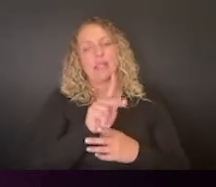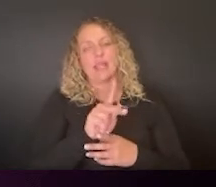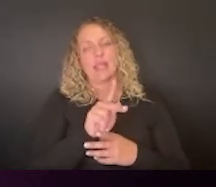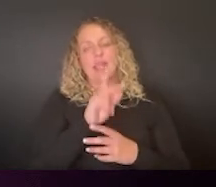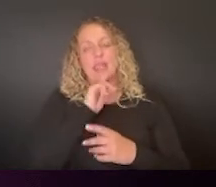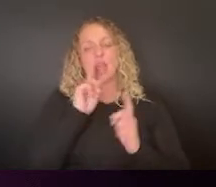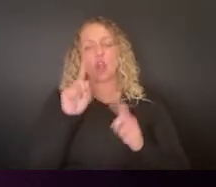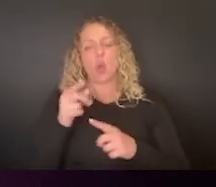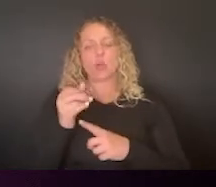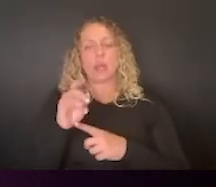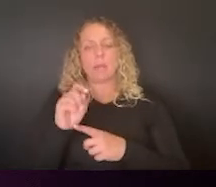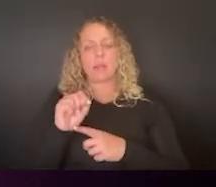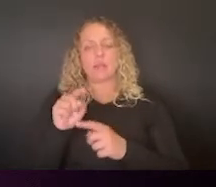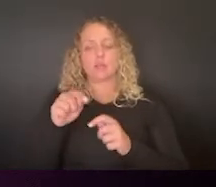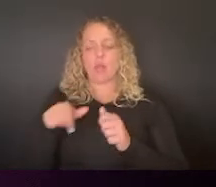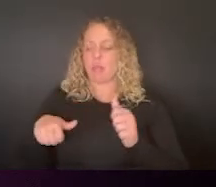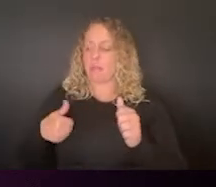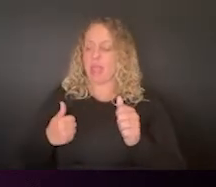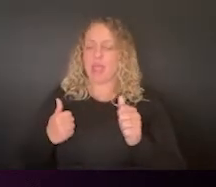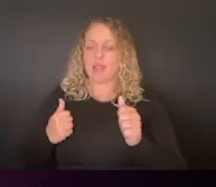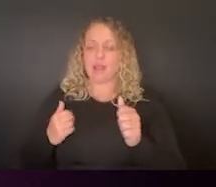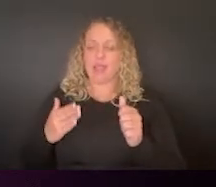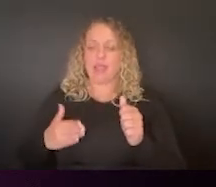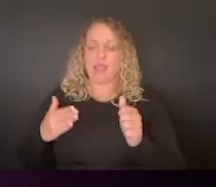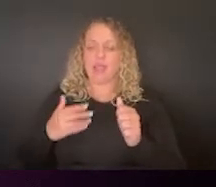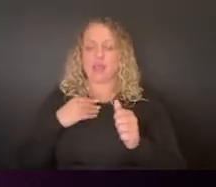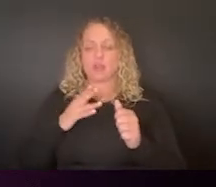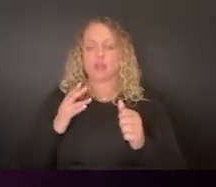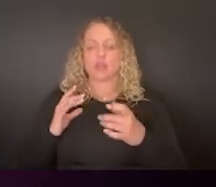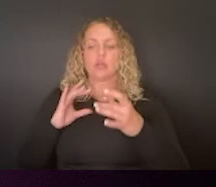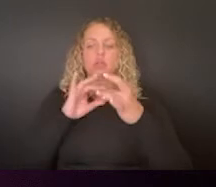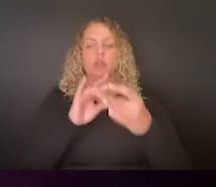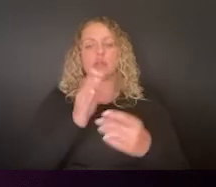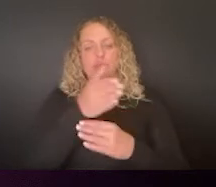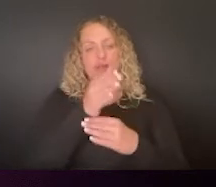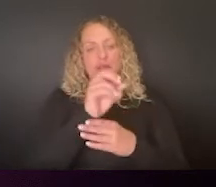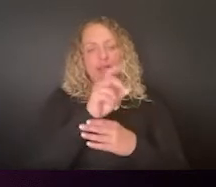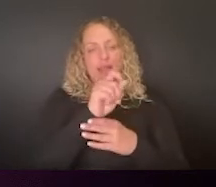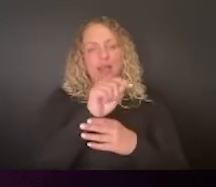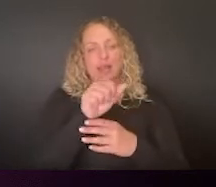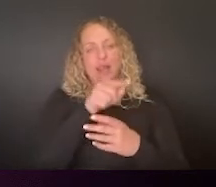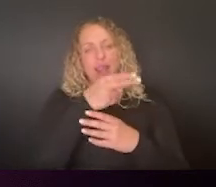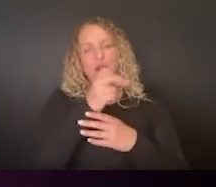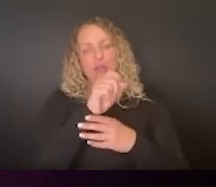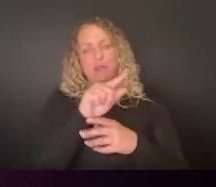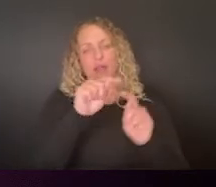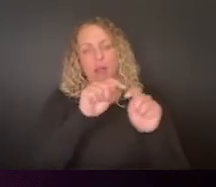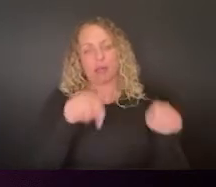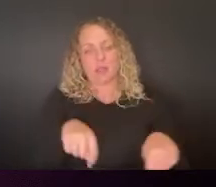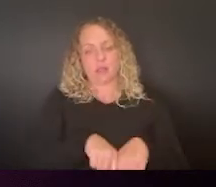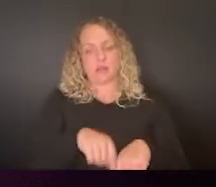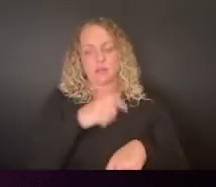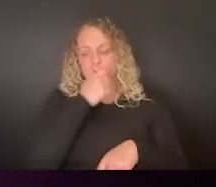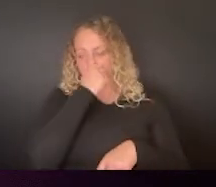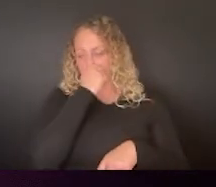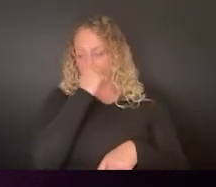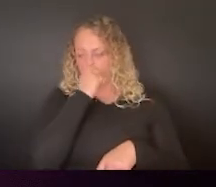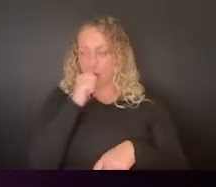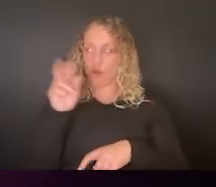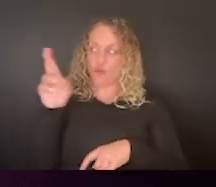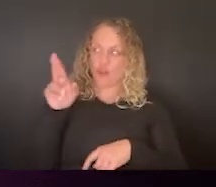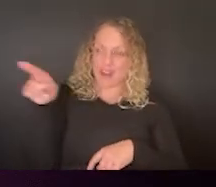our HTML templates, we used the LaunchDarkly Go SDK and Go templates on the back end